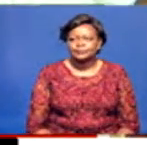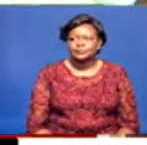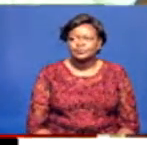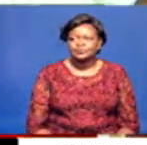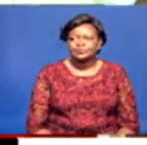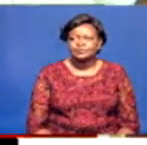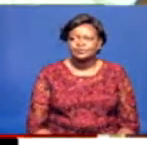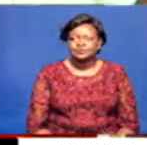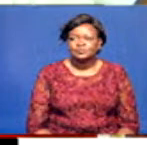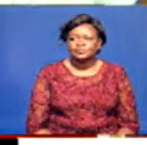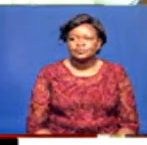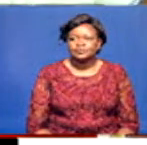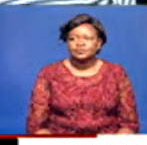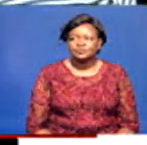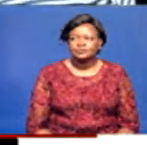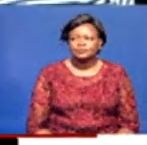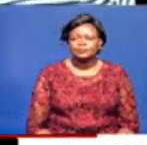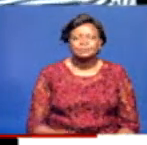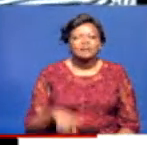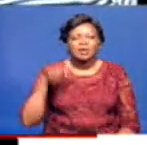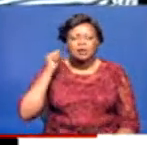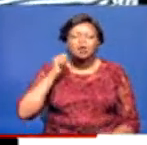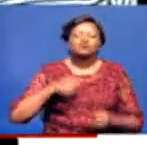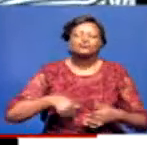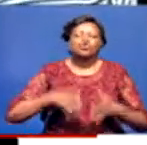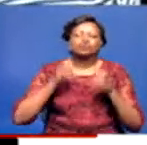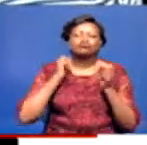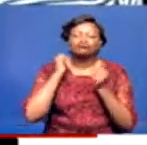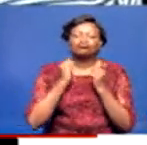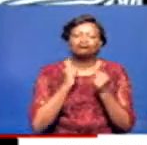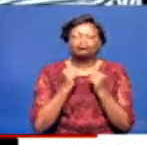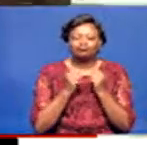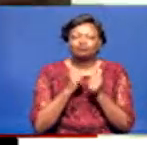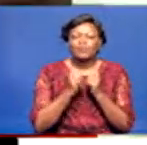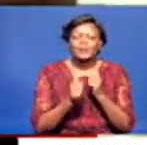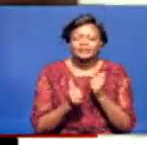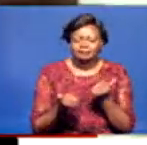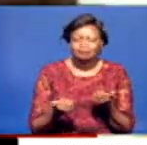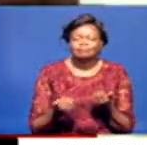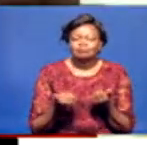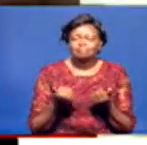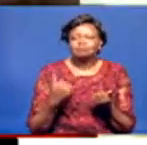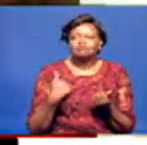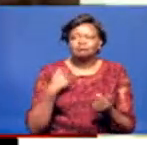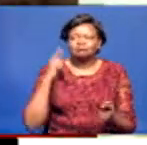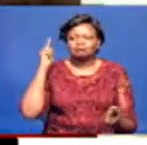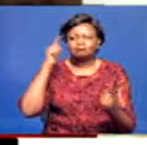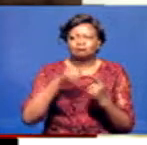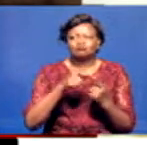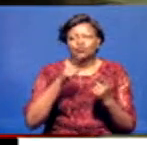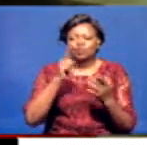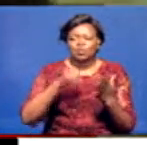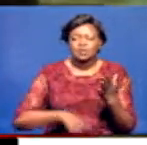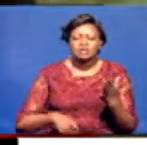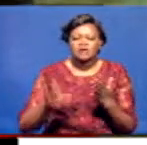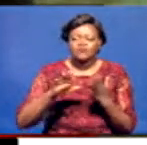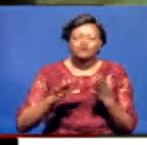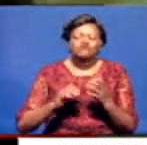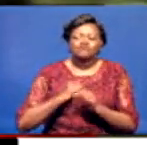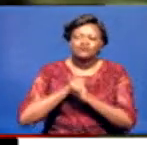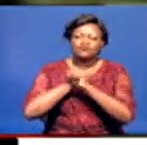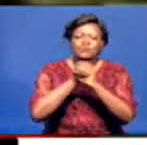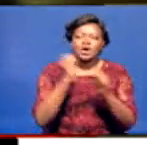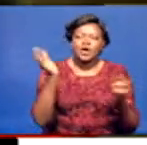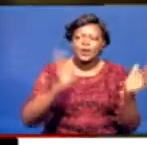Zia's Rediscovery Nandi Road Race 10-kilometer launch today has the primary objective of environmental conservation and restoration